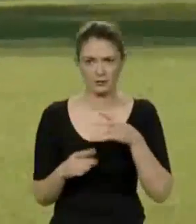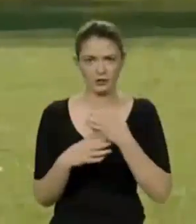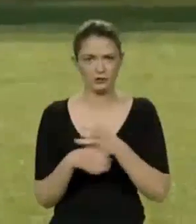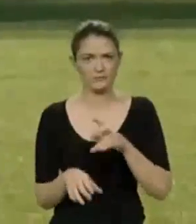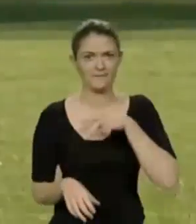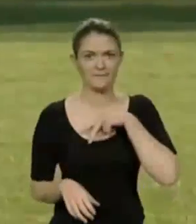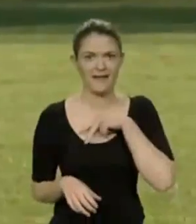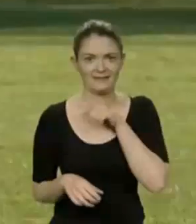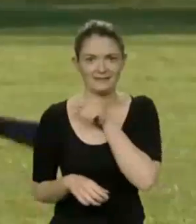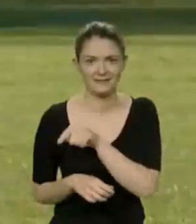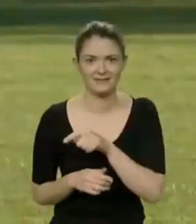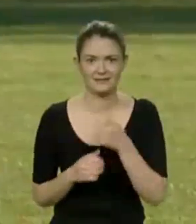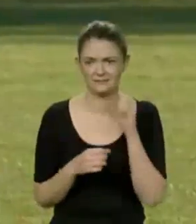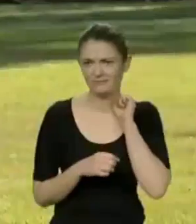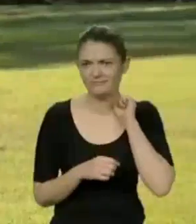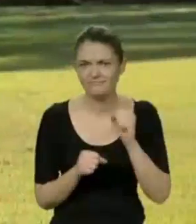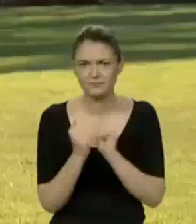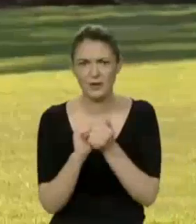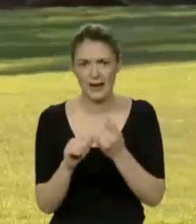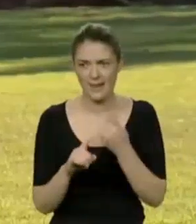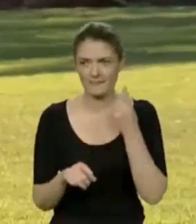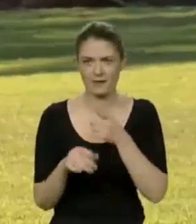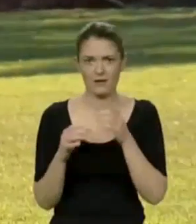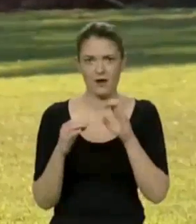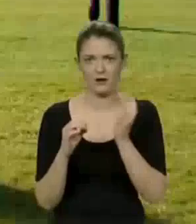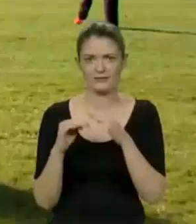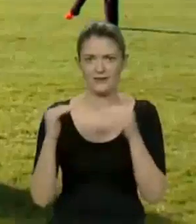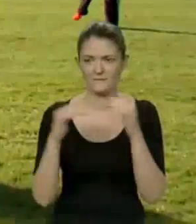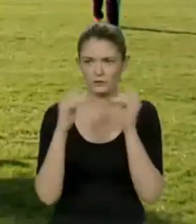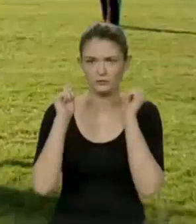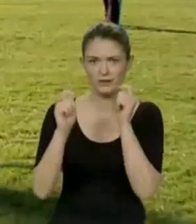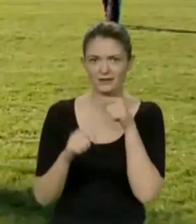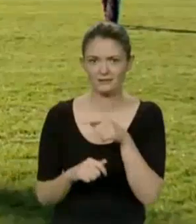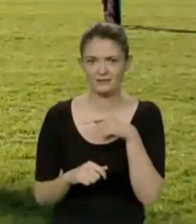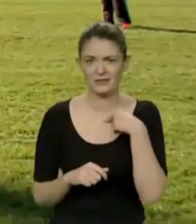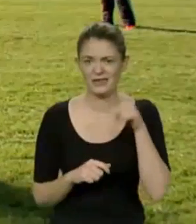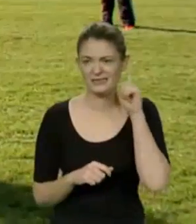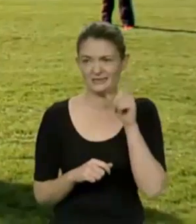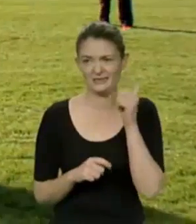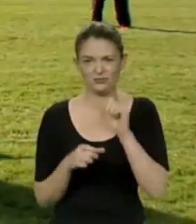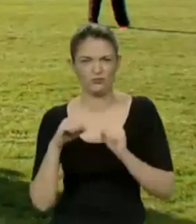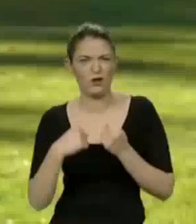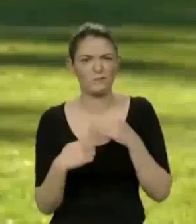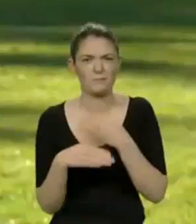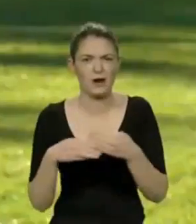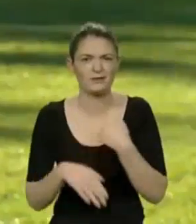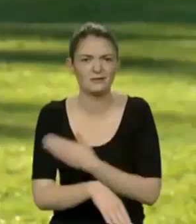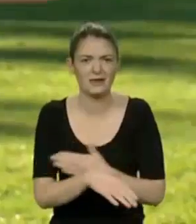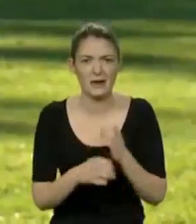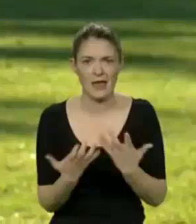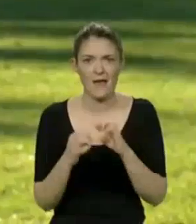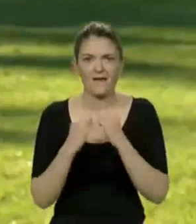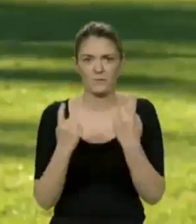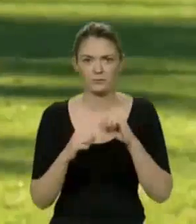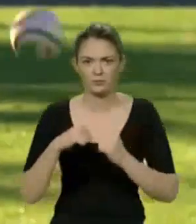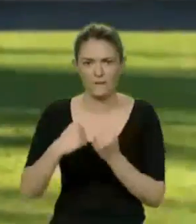sport has helped her in the early stages of training. I didn't struggle as much at the start. I know now everyone struggles because the